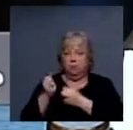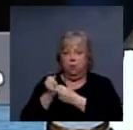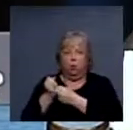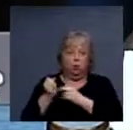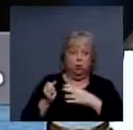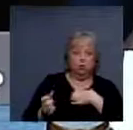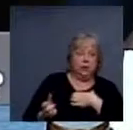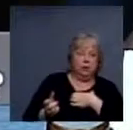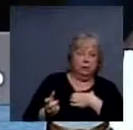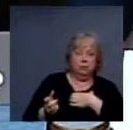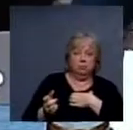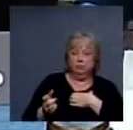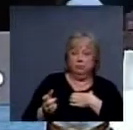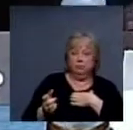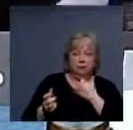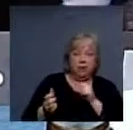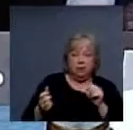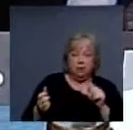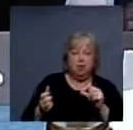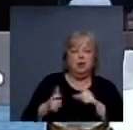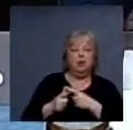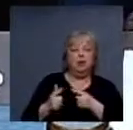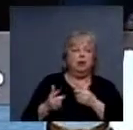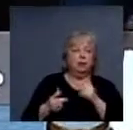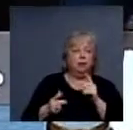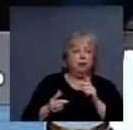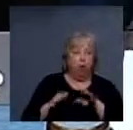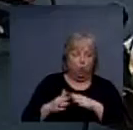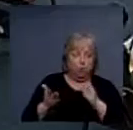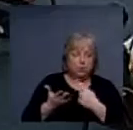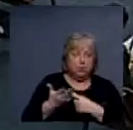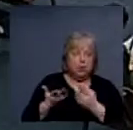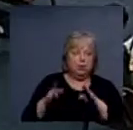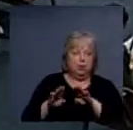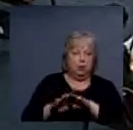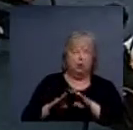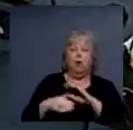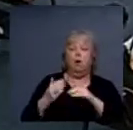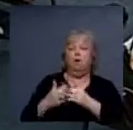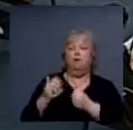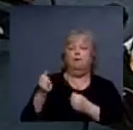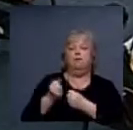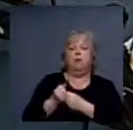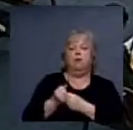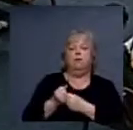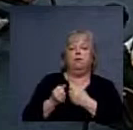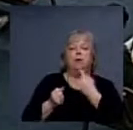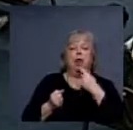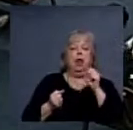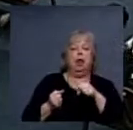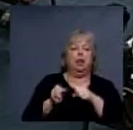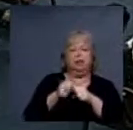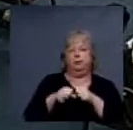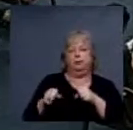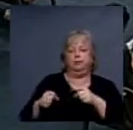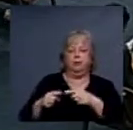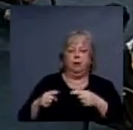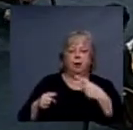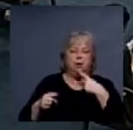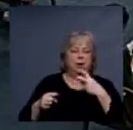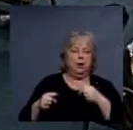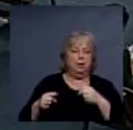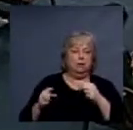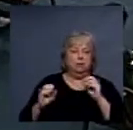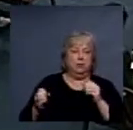item? If not, I'm going to close the public hearing. All in favor of the passage of this ordinance indicate by saying aye. Aye. Opposed, say